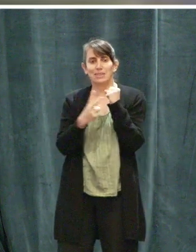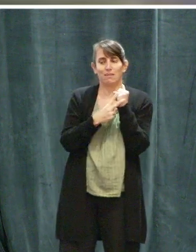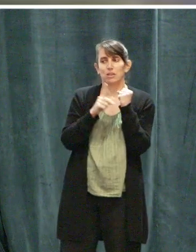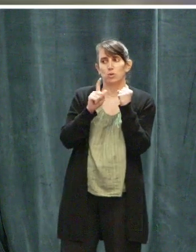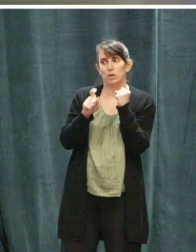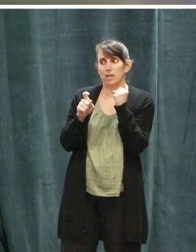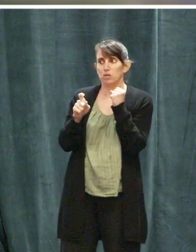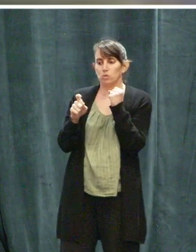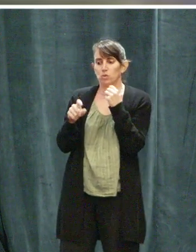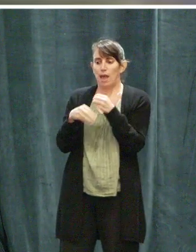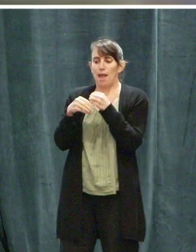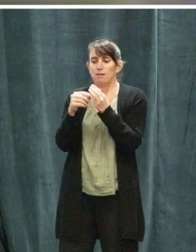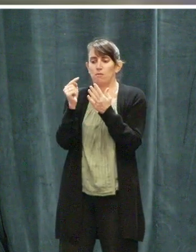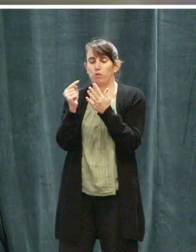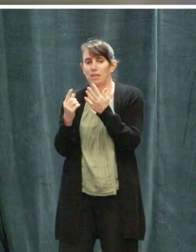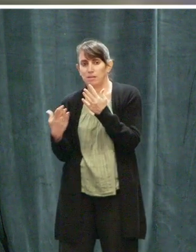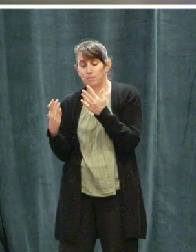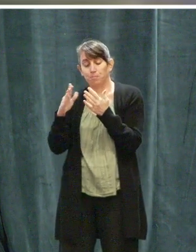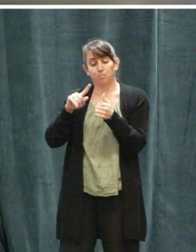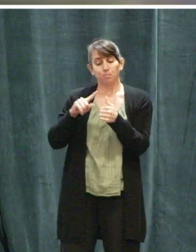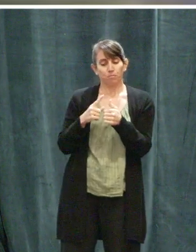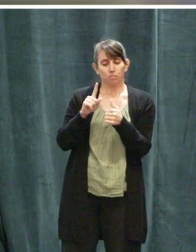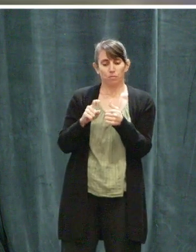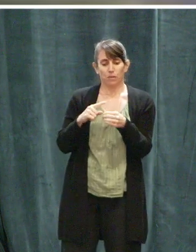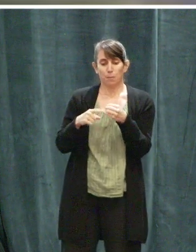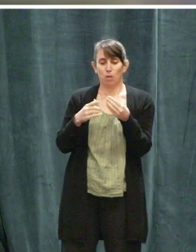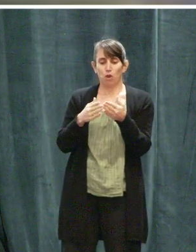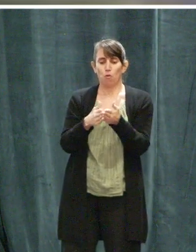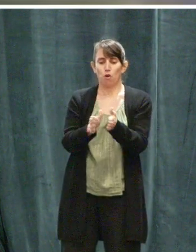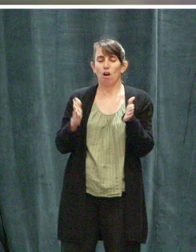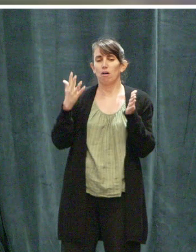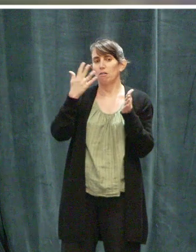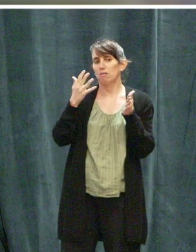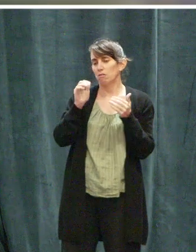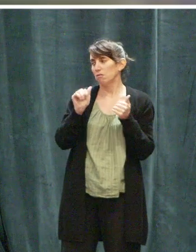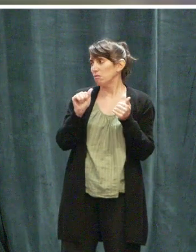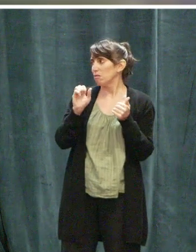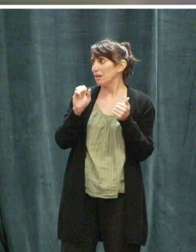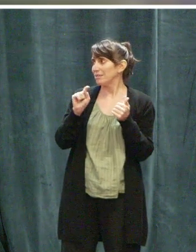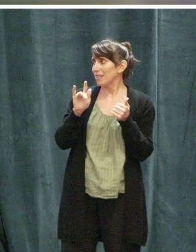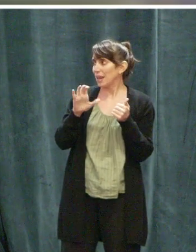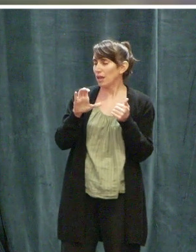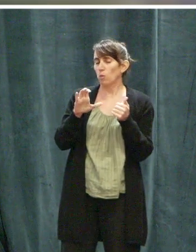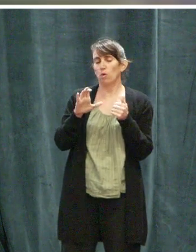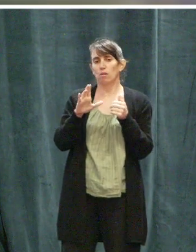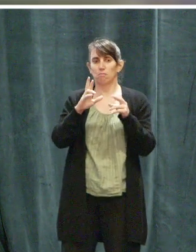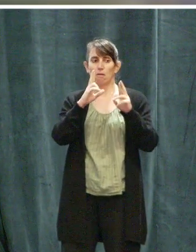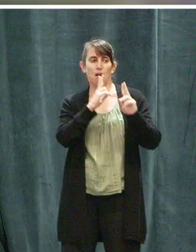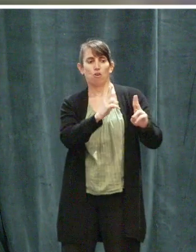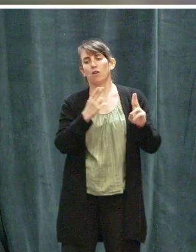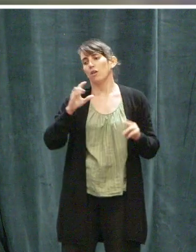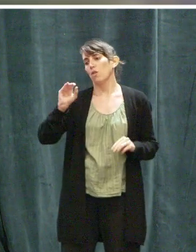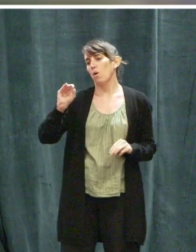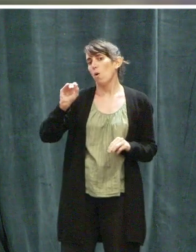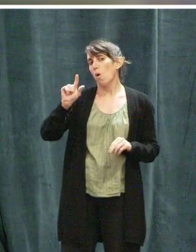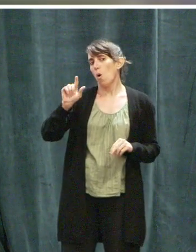standards. Your first question was about the overall design aesthetic and the honoring of the Olmsted work versus what we're